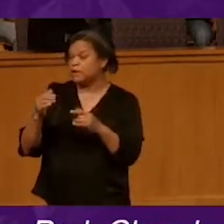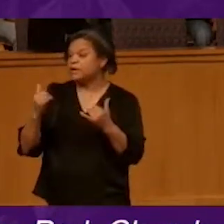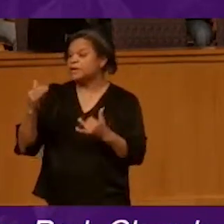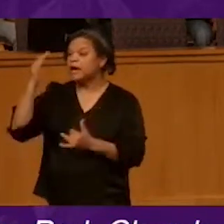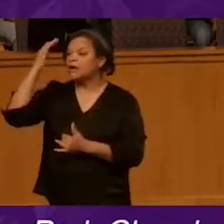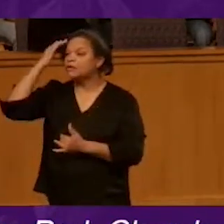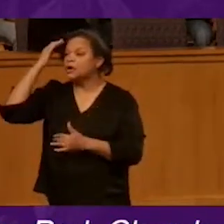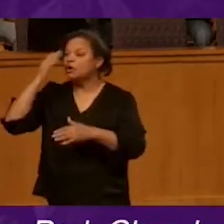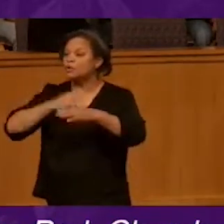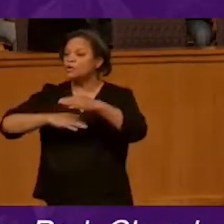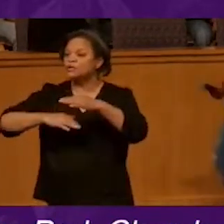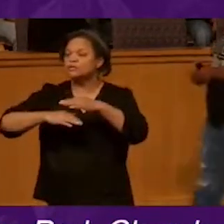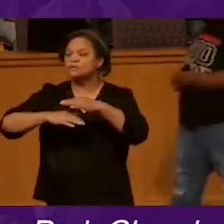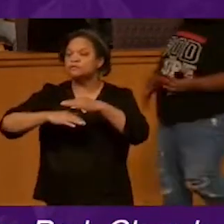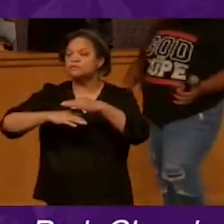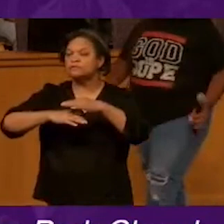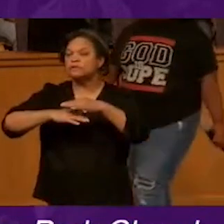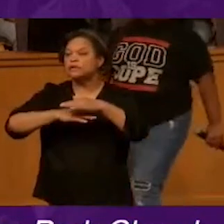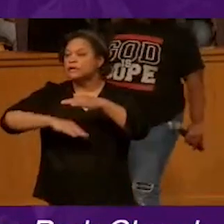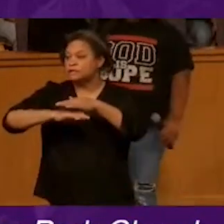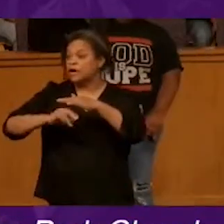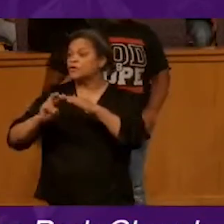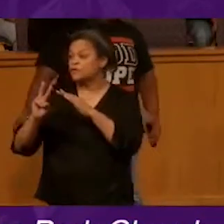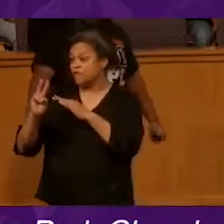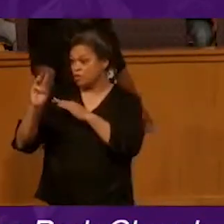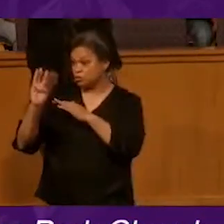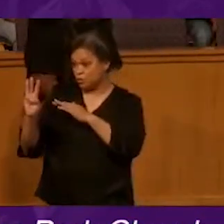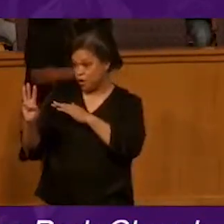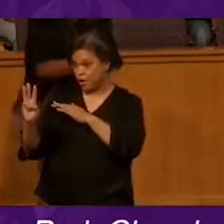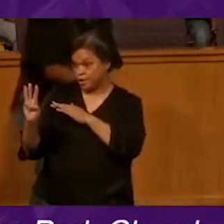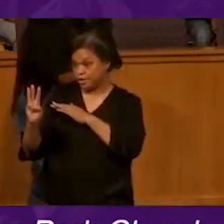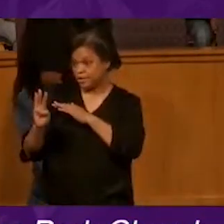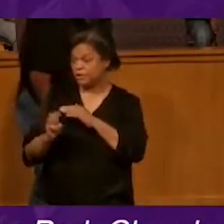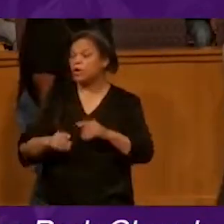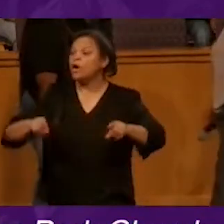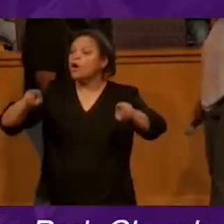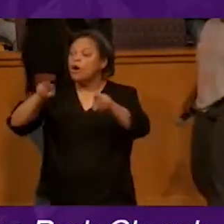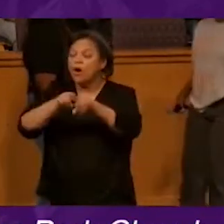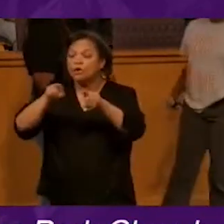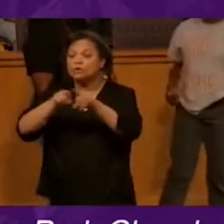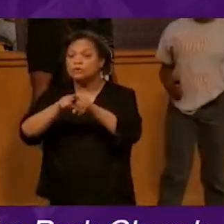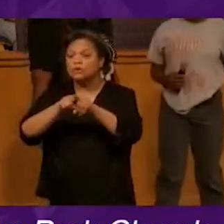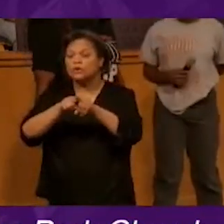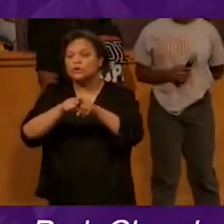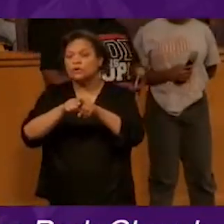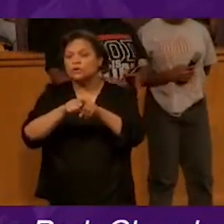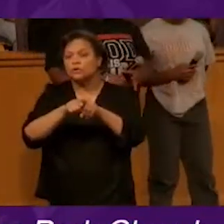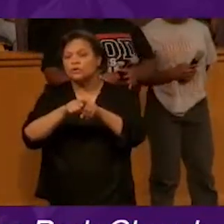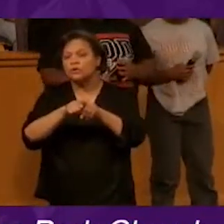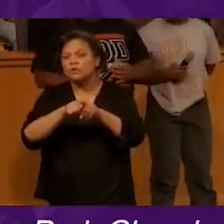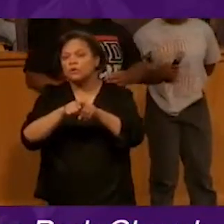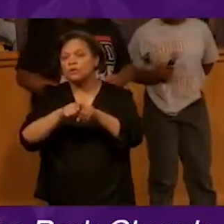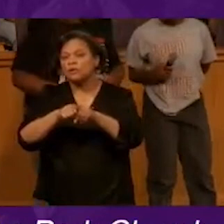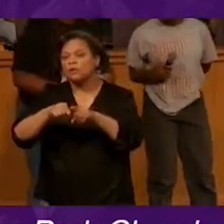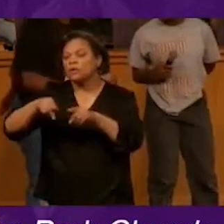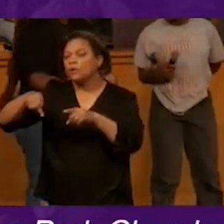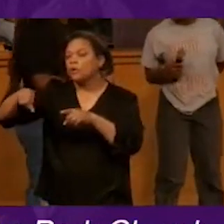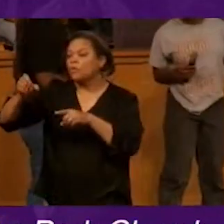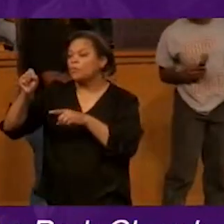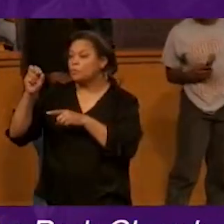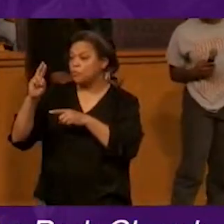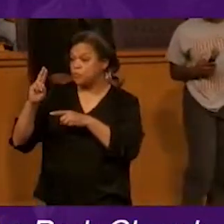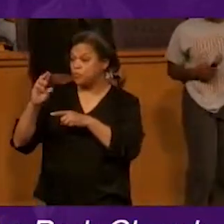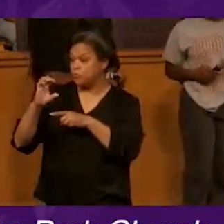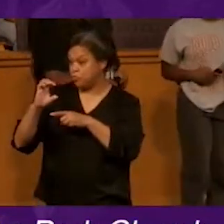actually under the umbrella of Volkswagen. So it's also Bugatti, Porsche, and